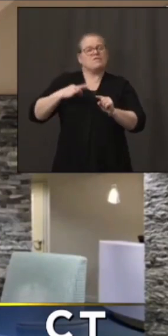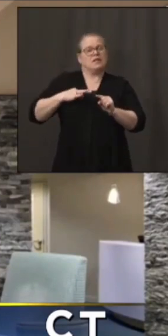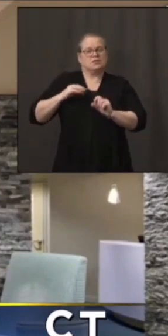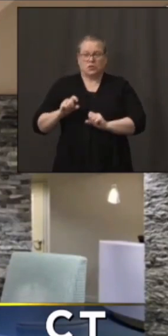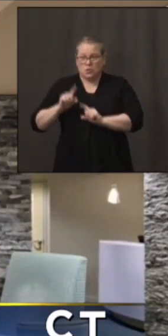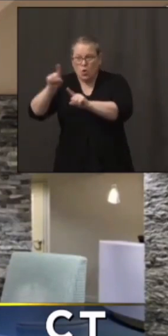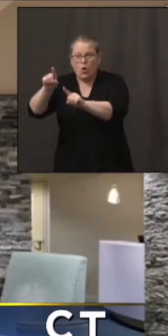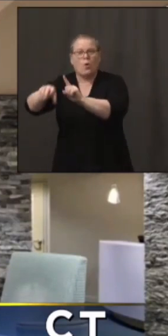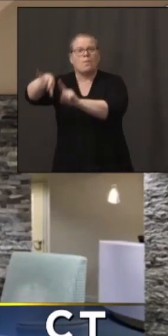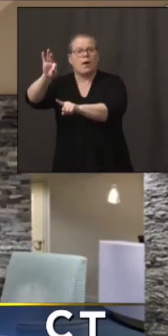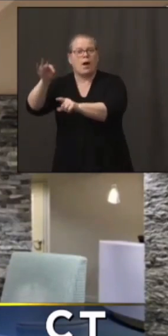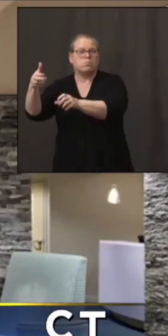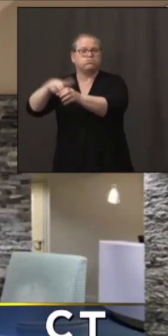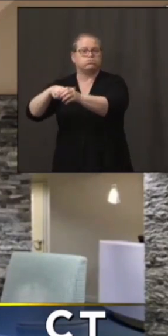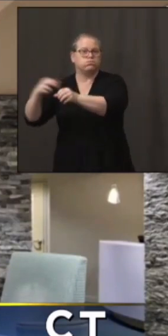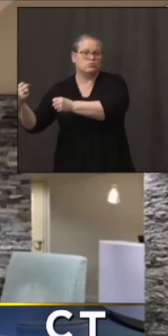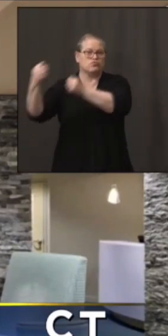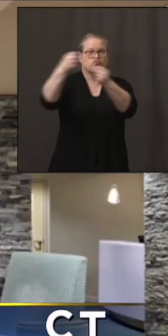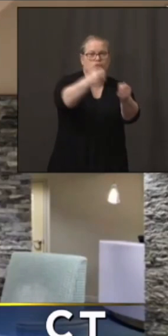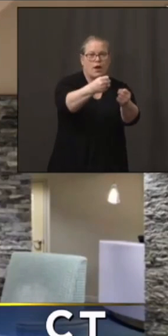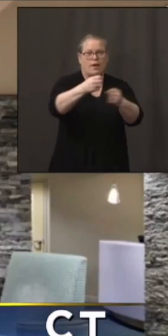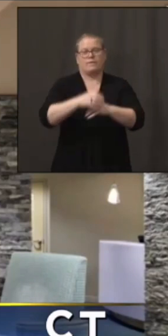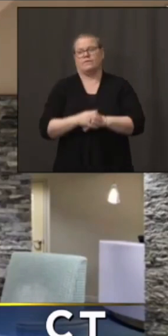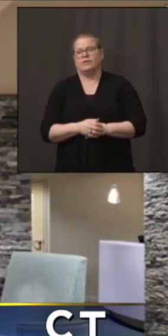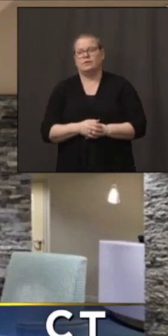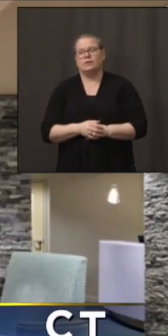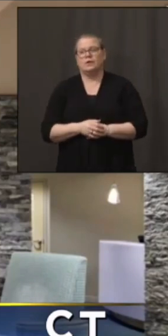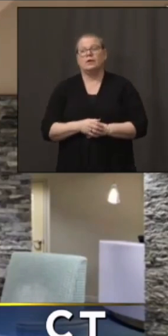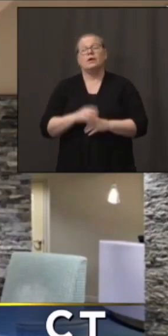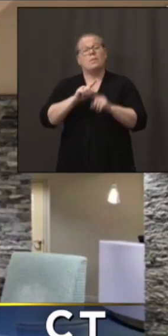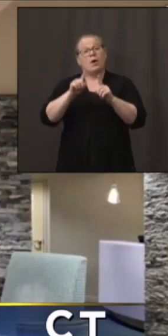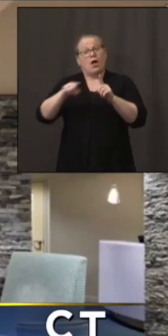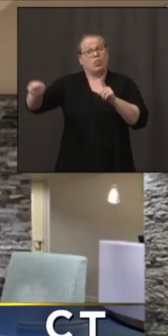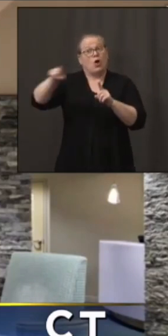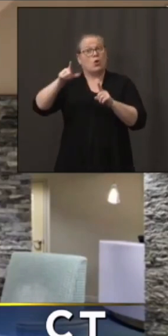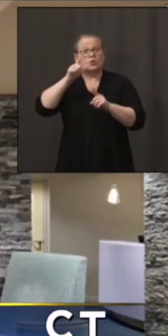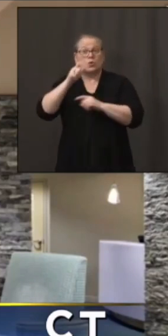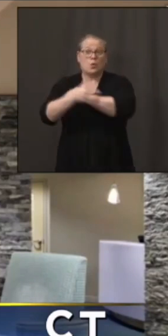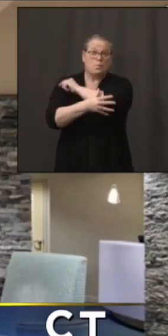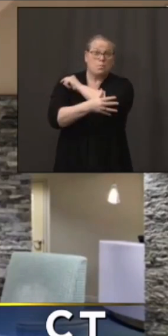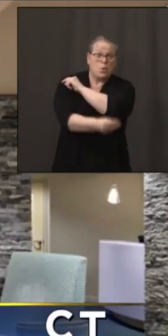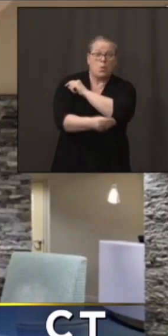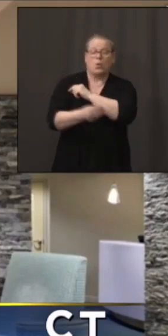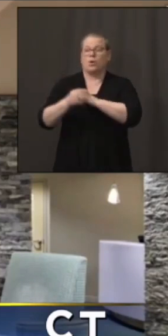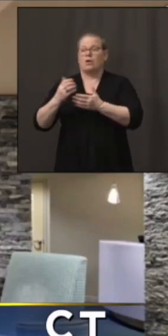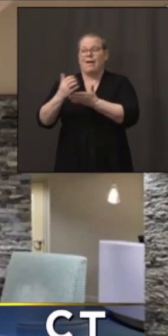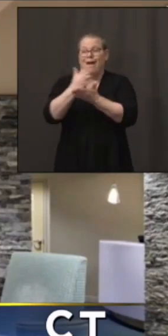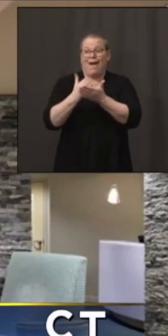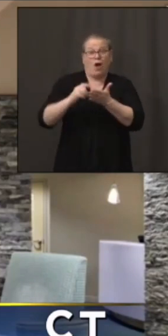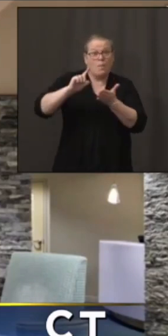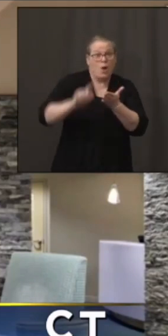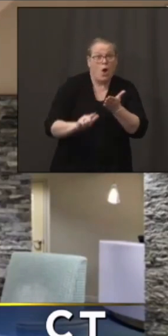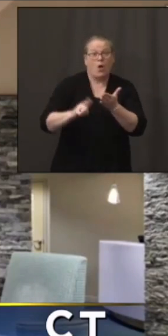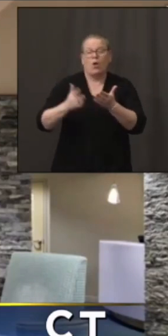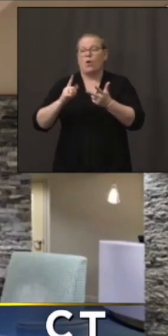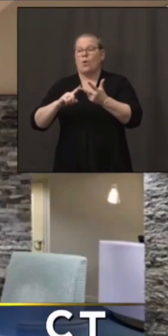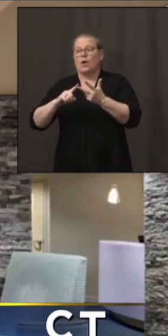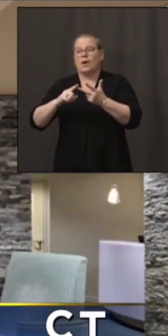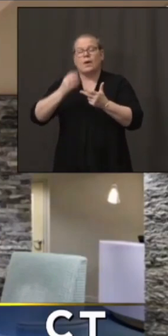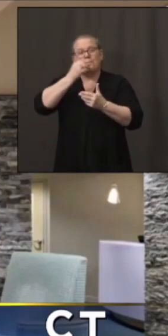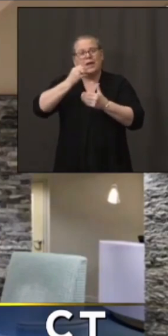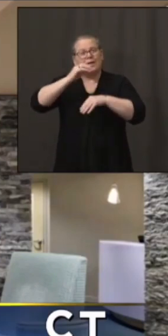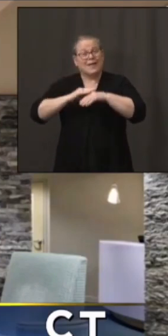focus initially will be on those individuals at highest risk, those that are low income, those that are currently on Meals on